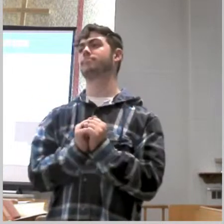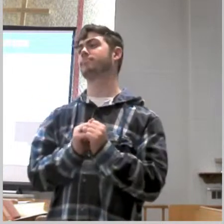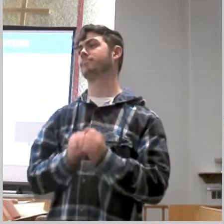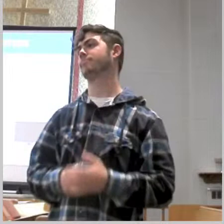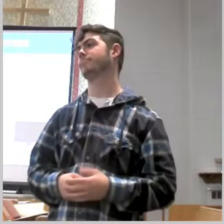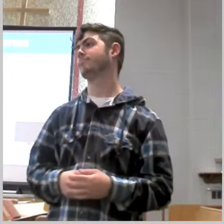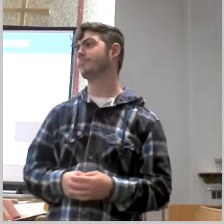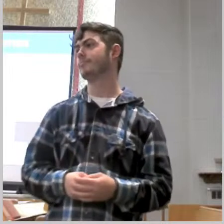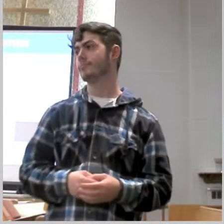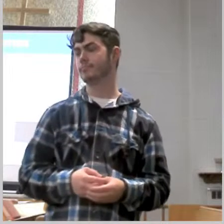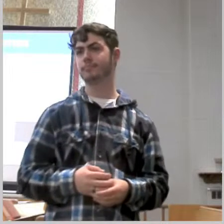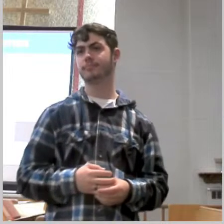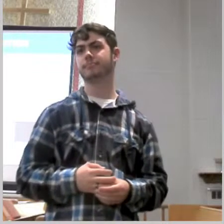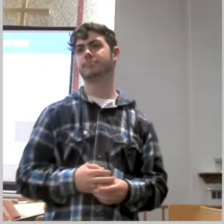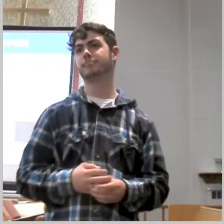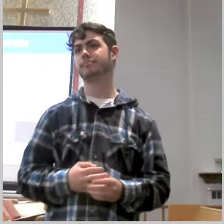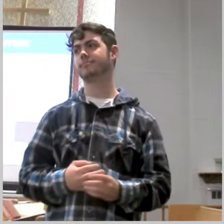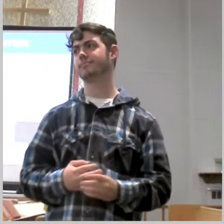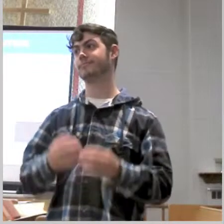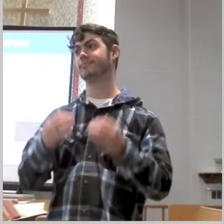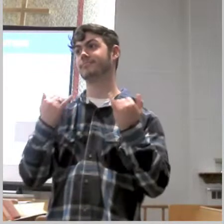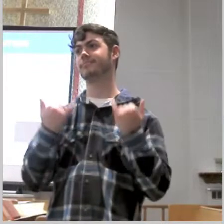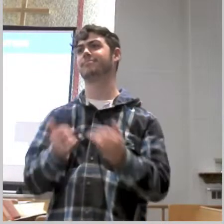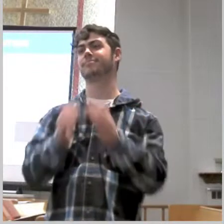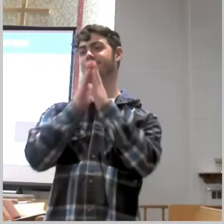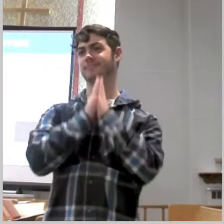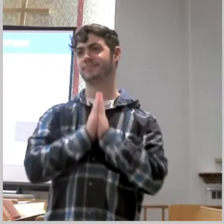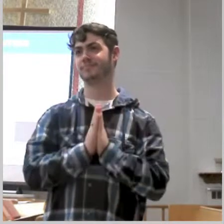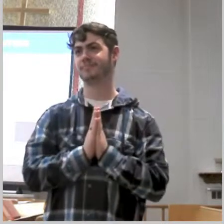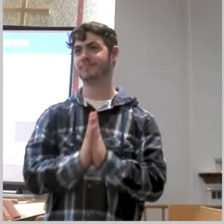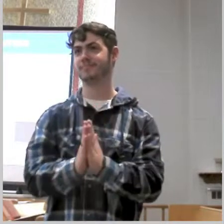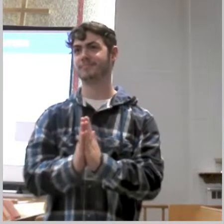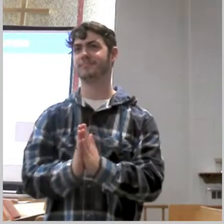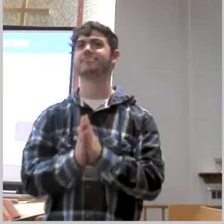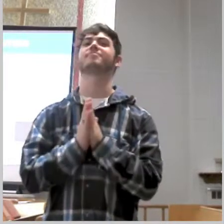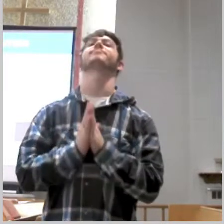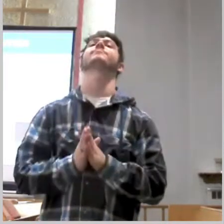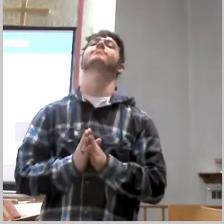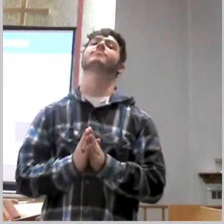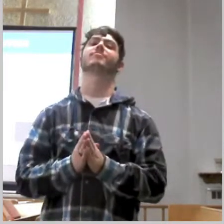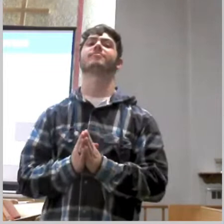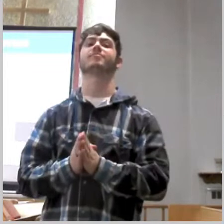With that said, let's go to the Lord in prayer.